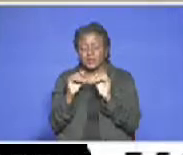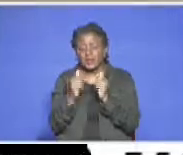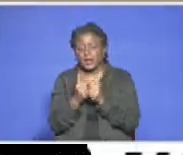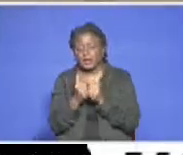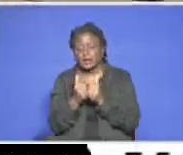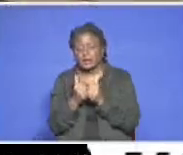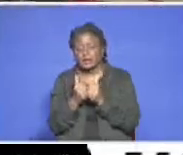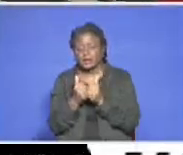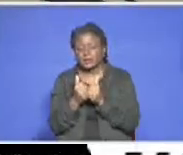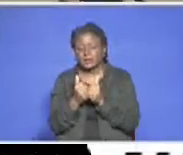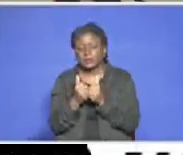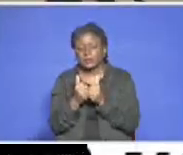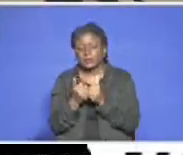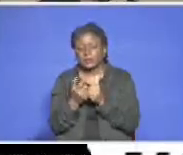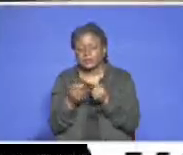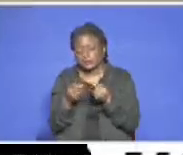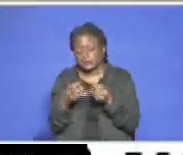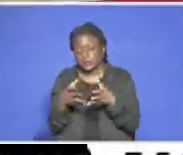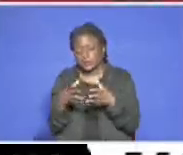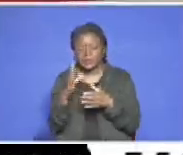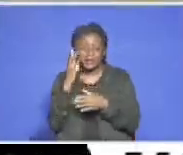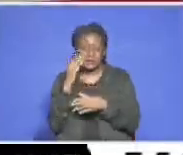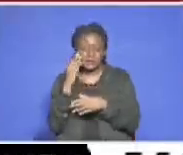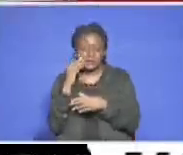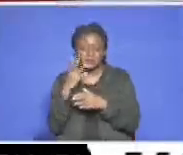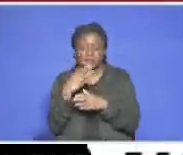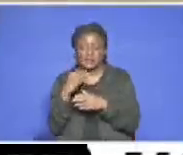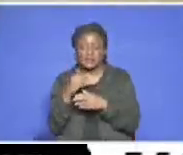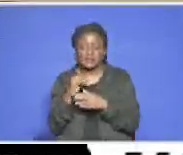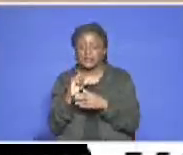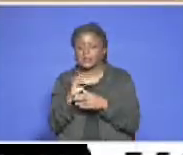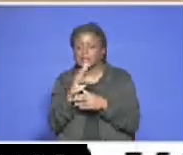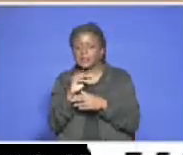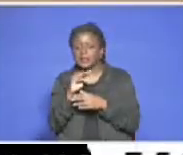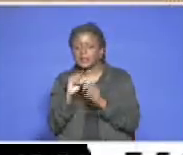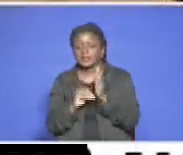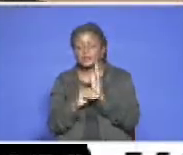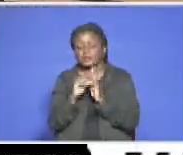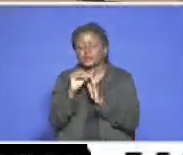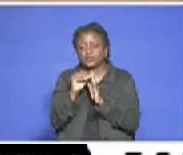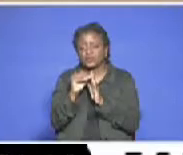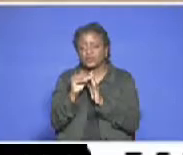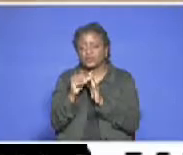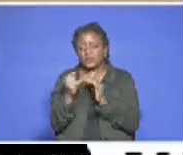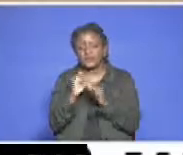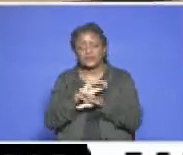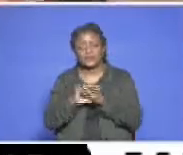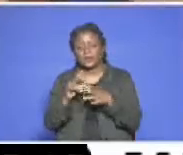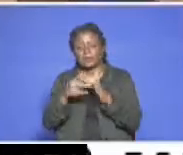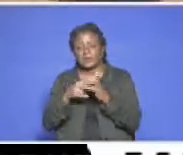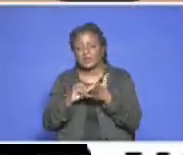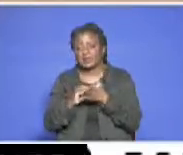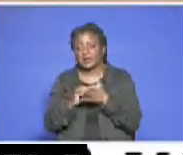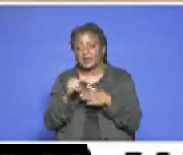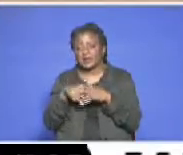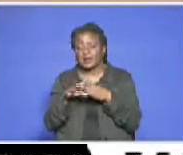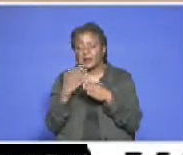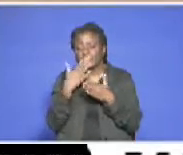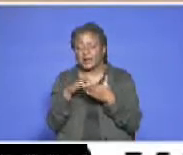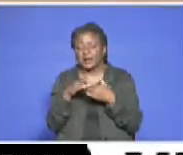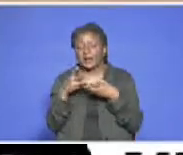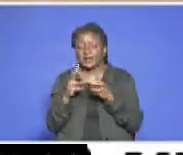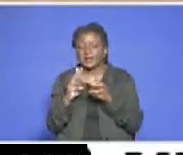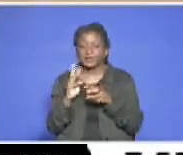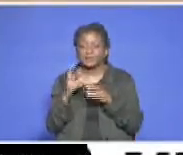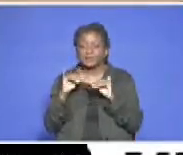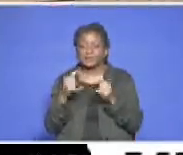inexperienced and immature we are as just a unit, and I don't mean that in a bad way, that's just, we just are, I don't